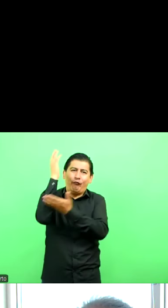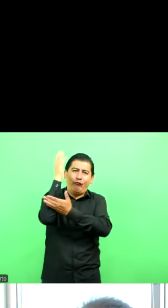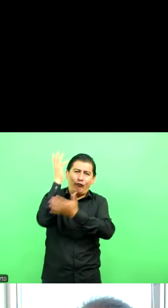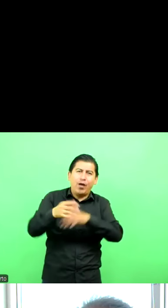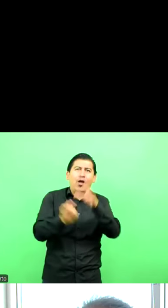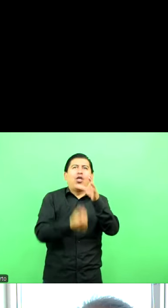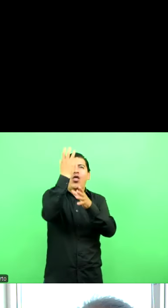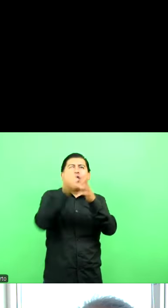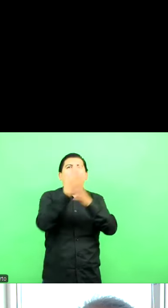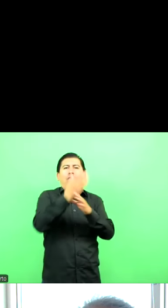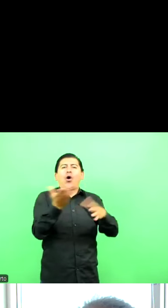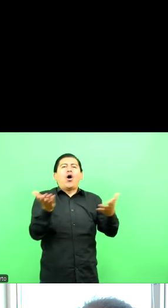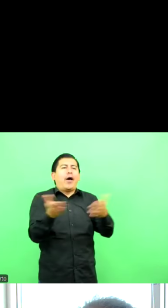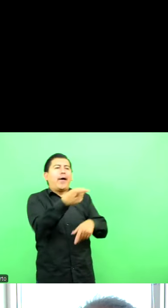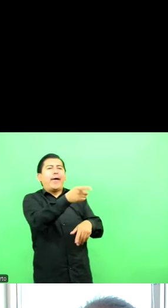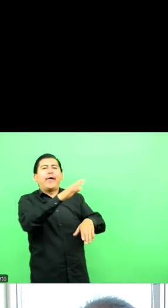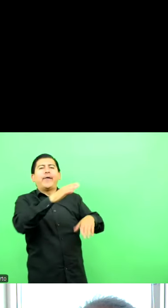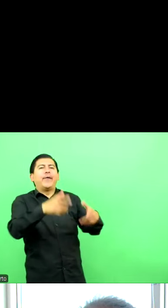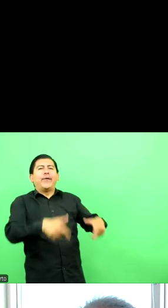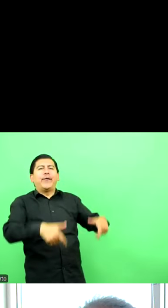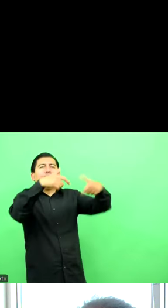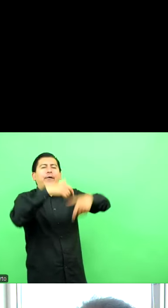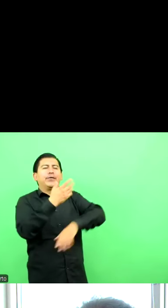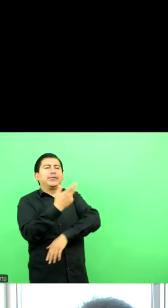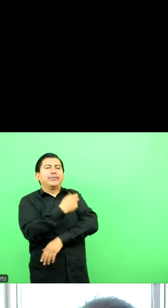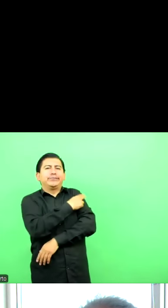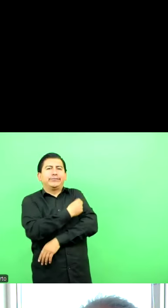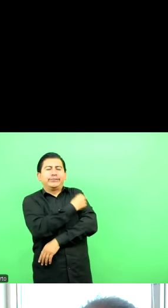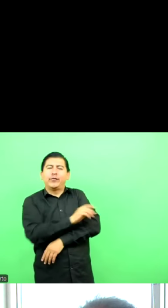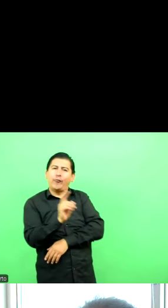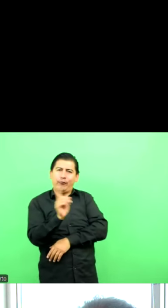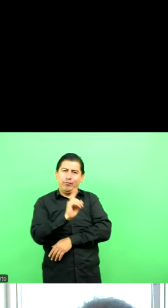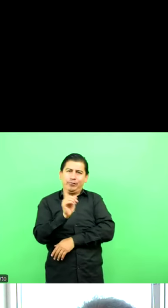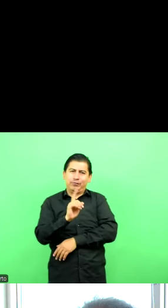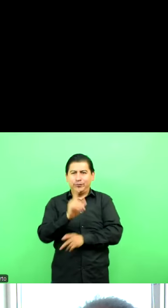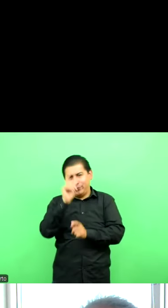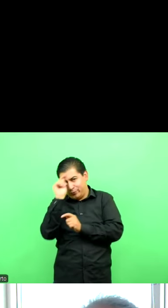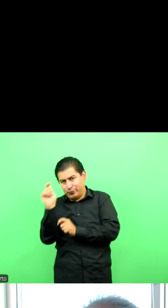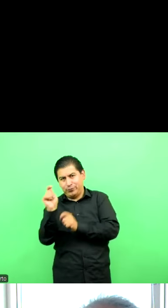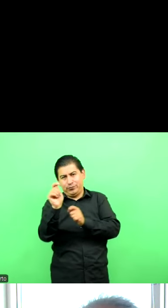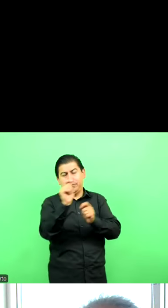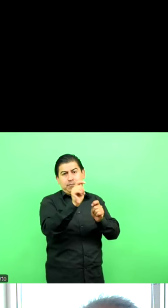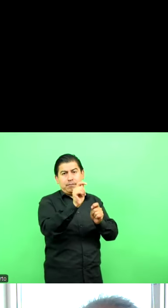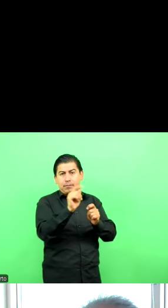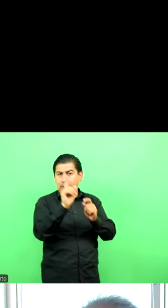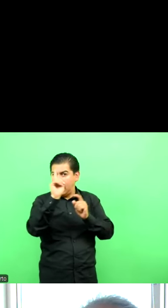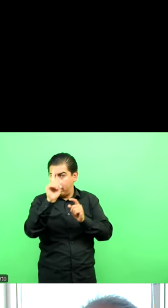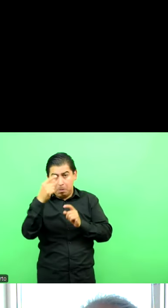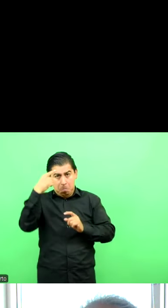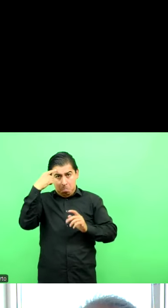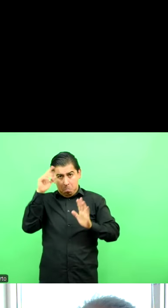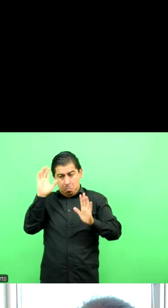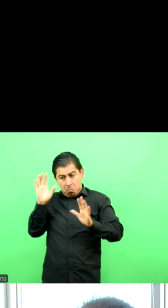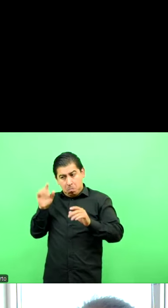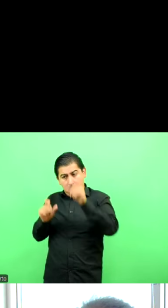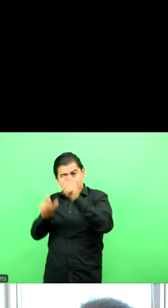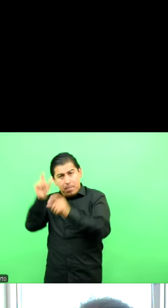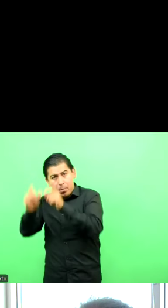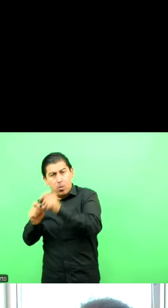be much more prominent, incorporated within our plans, which is lacking, or even if it is